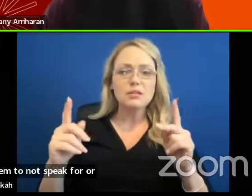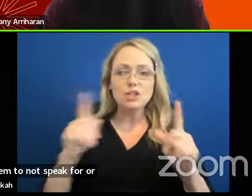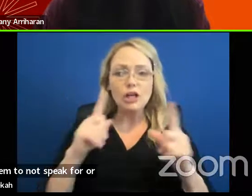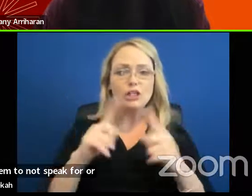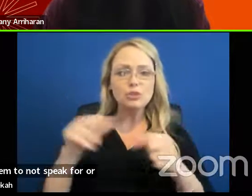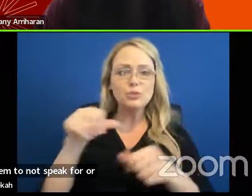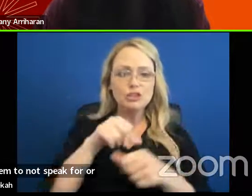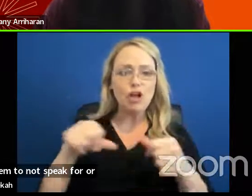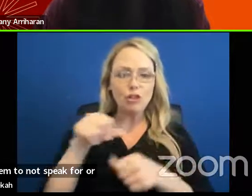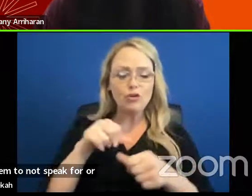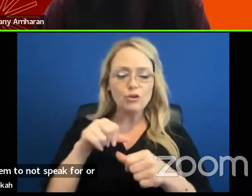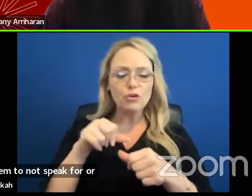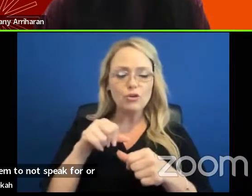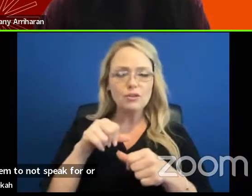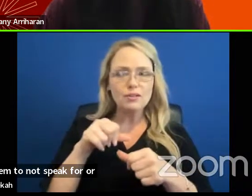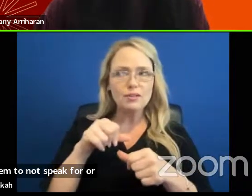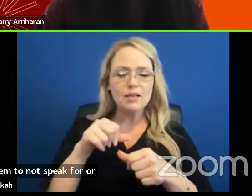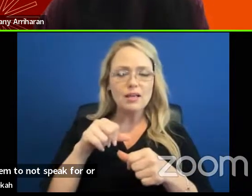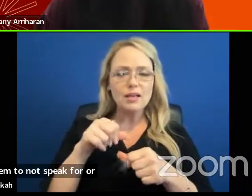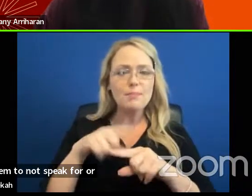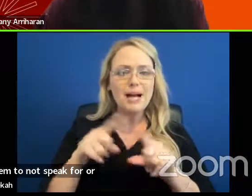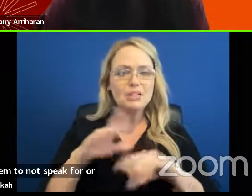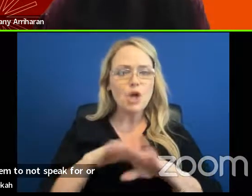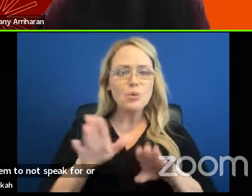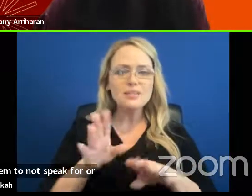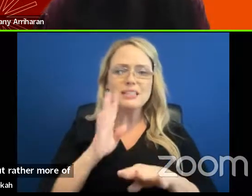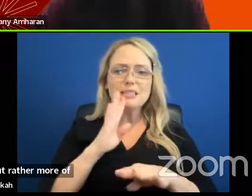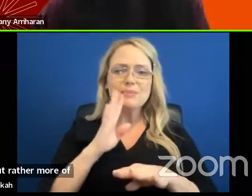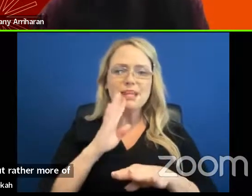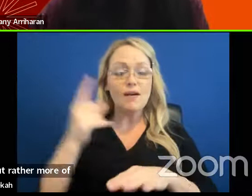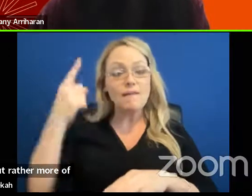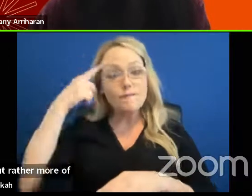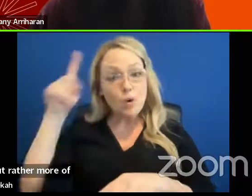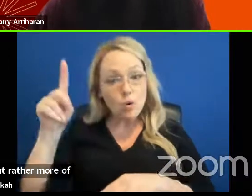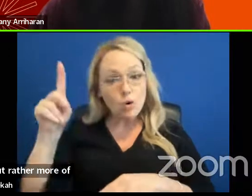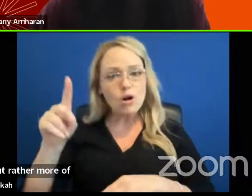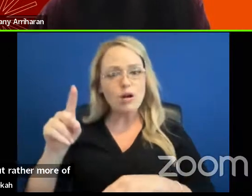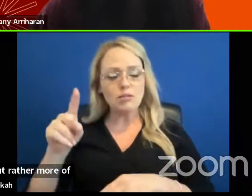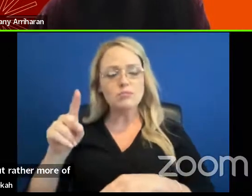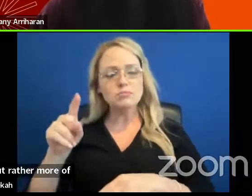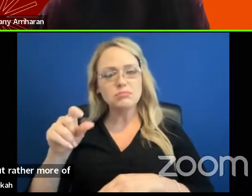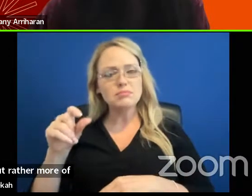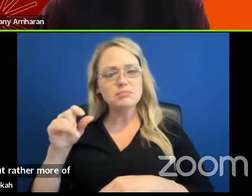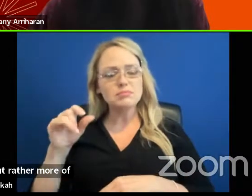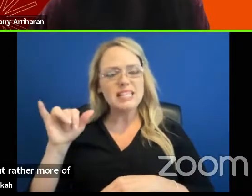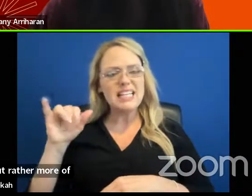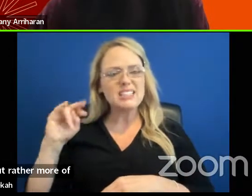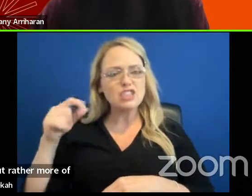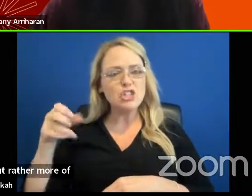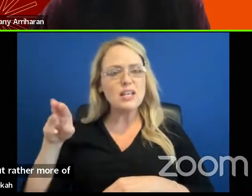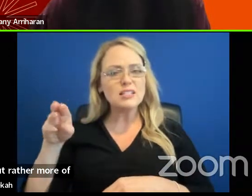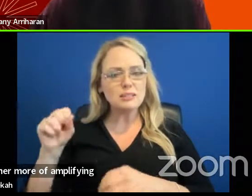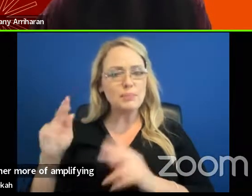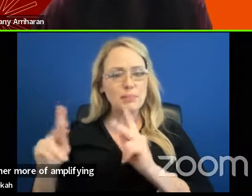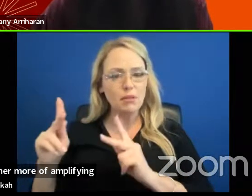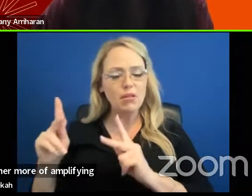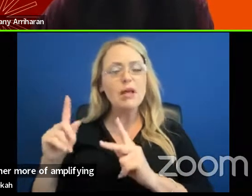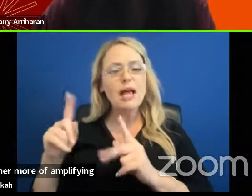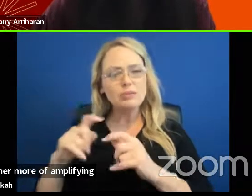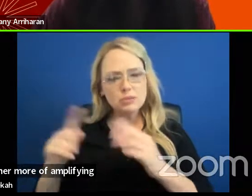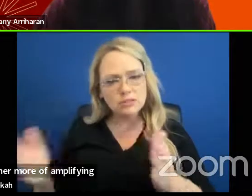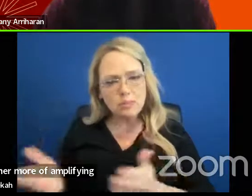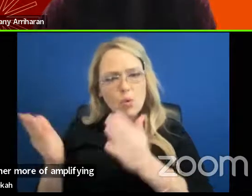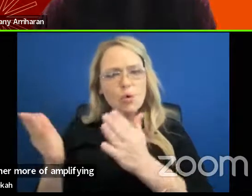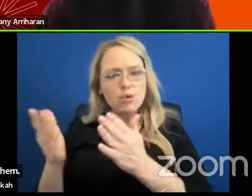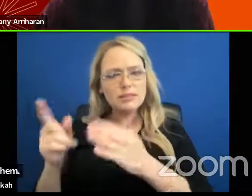rather more of amplifying and uplifting them. And I actually have another question.